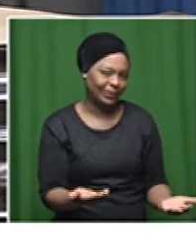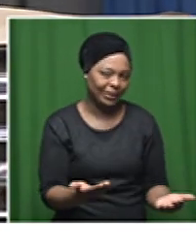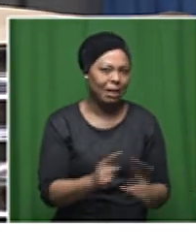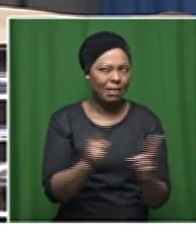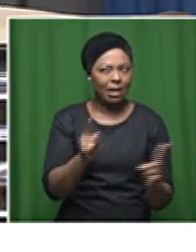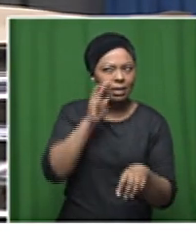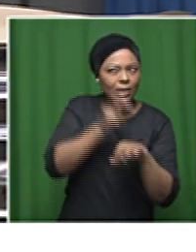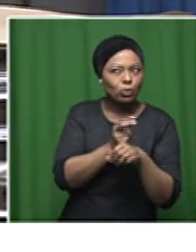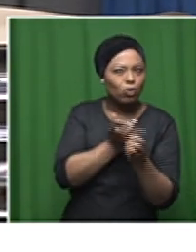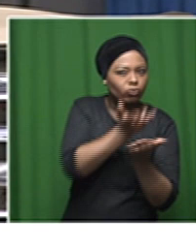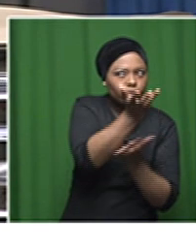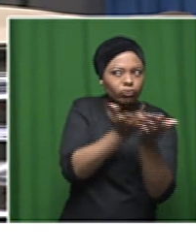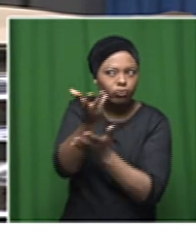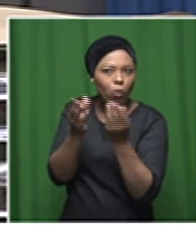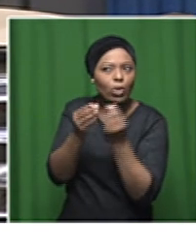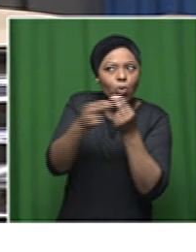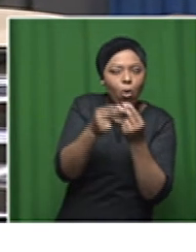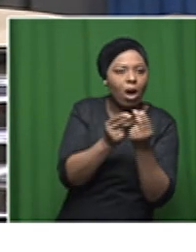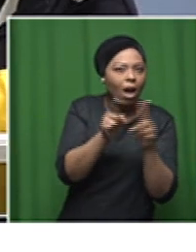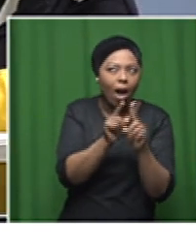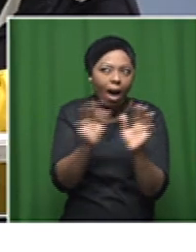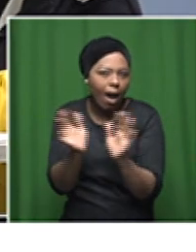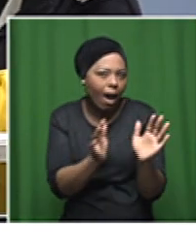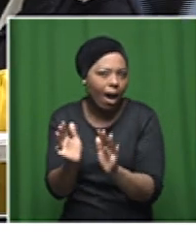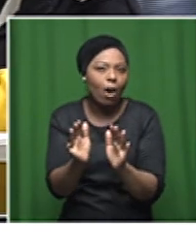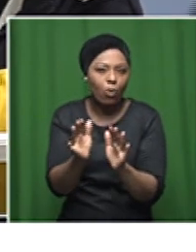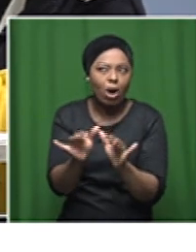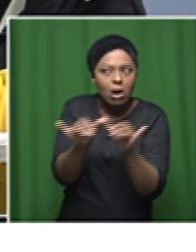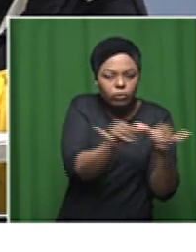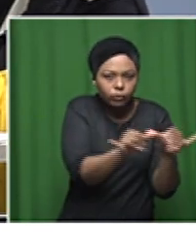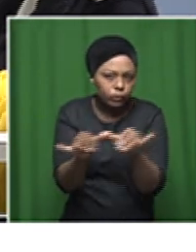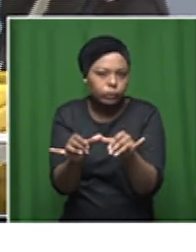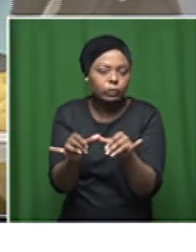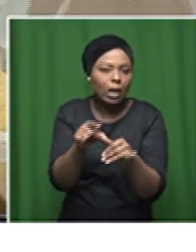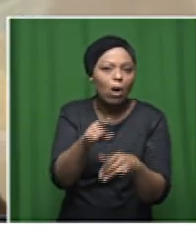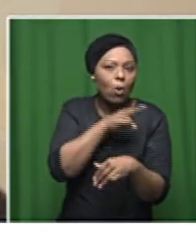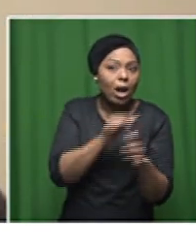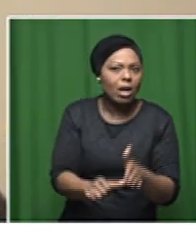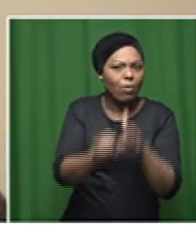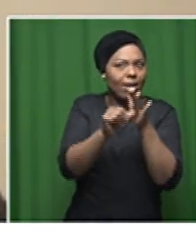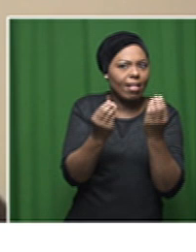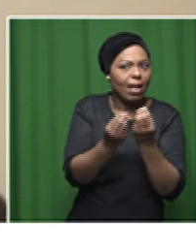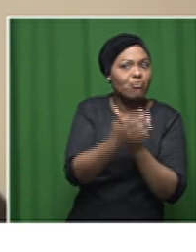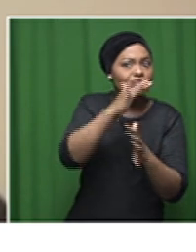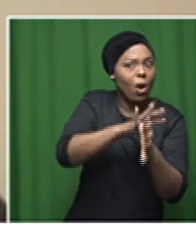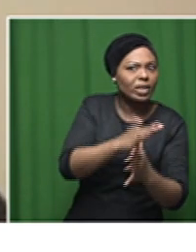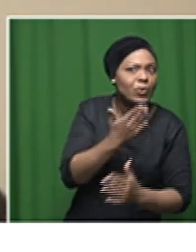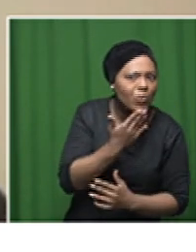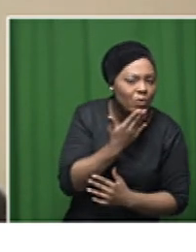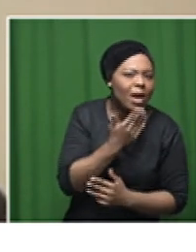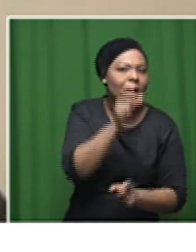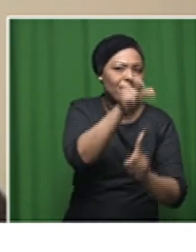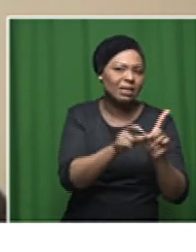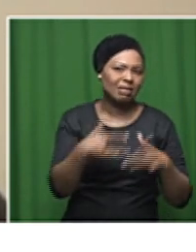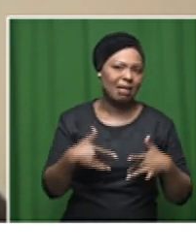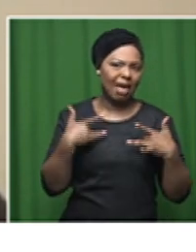how do we meet each other halfway? Because the important thing here is it's a patient's life. It's